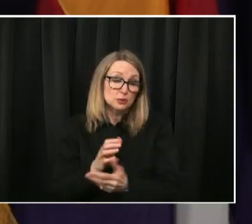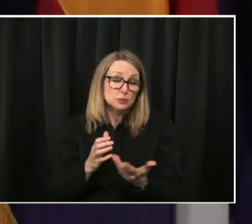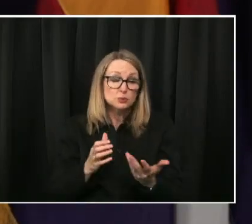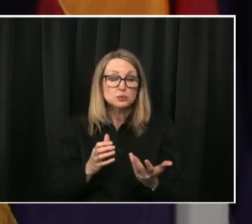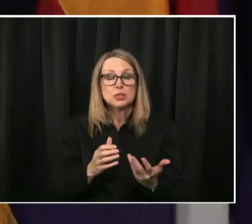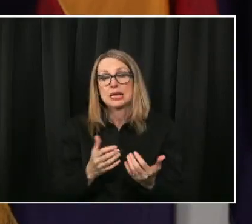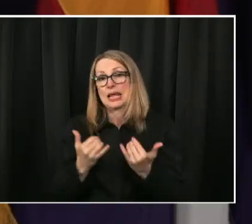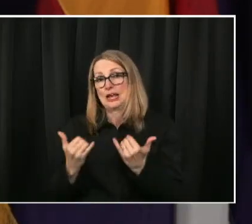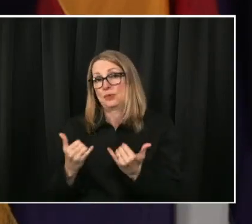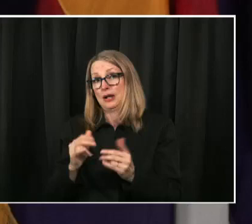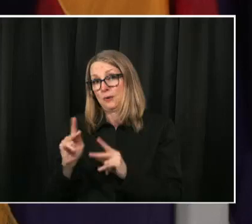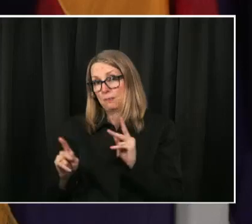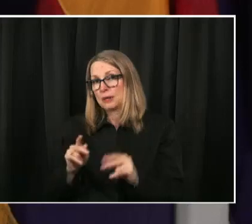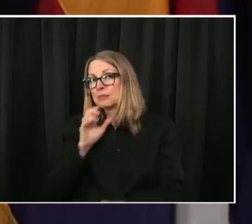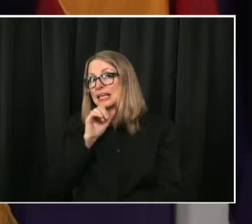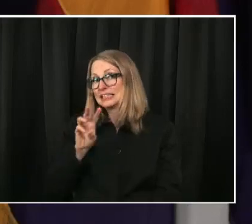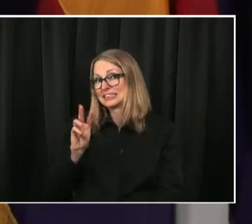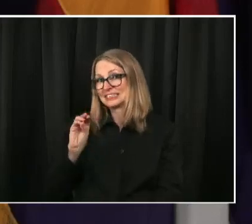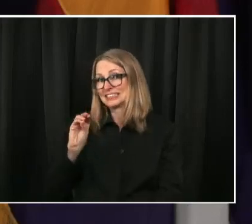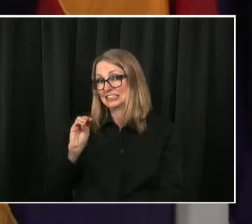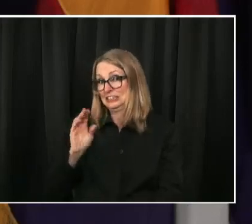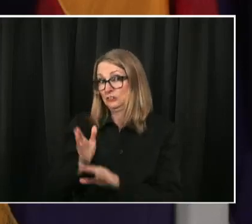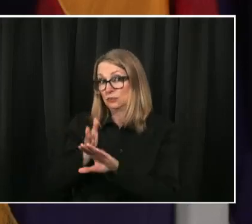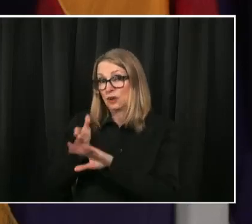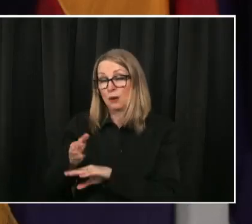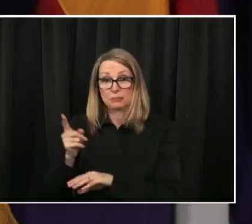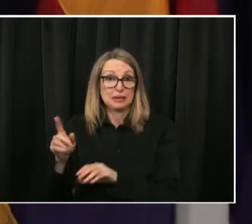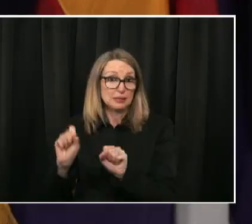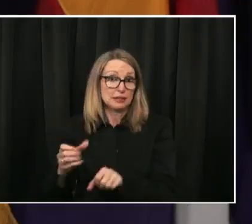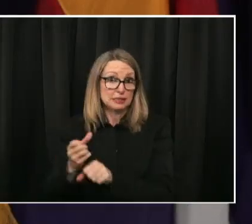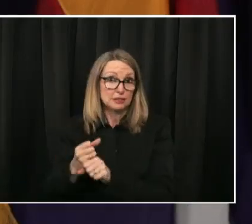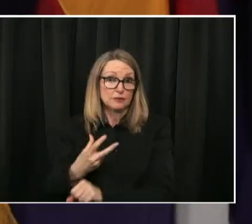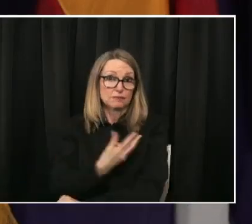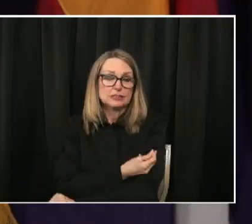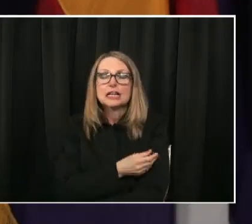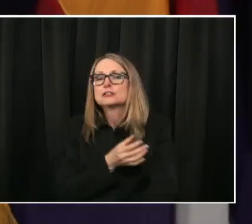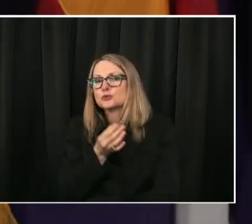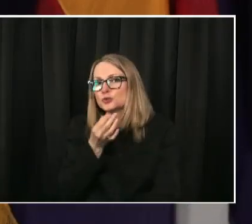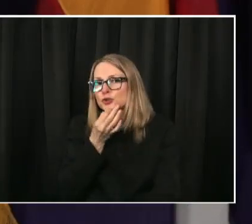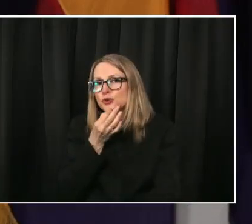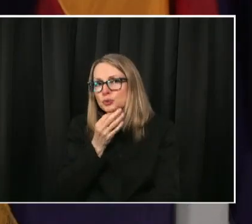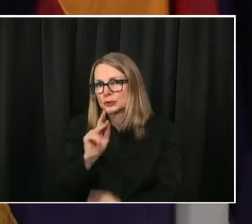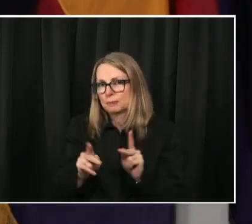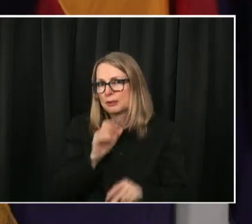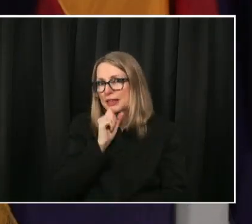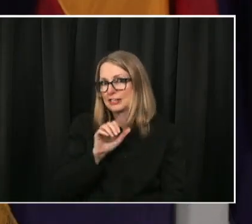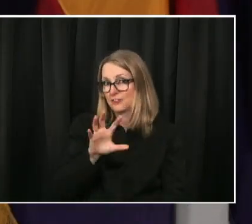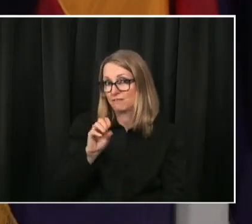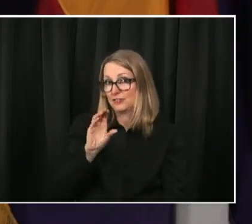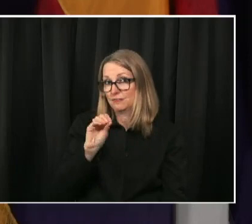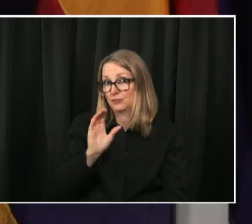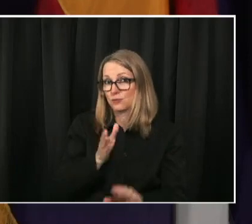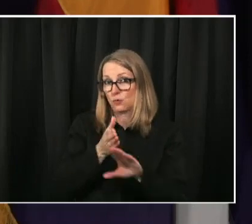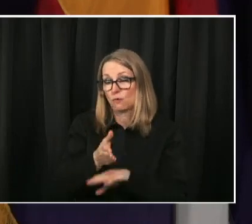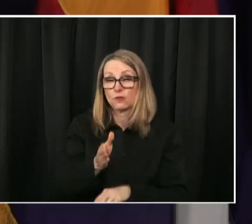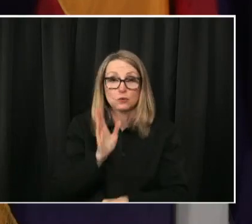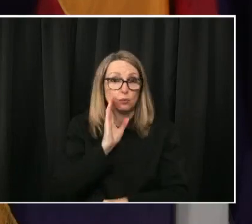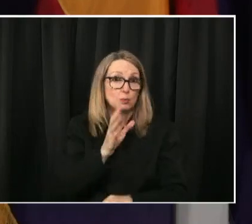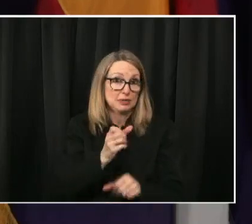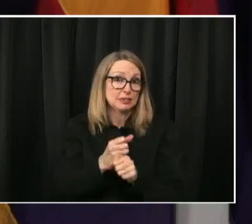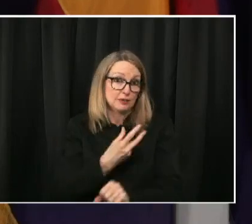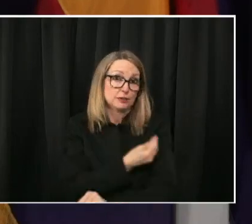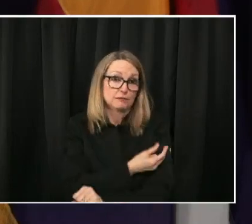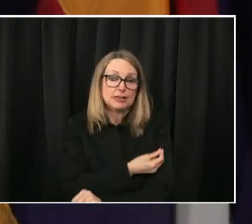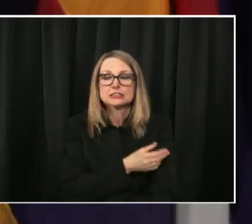and up is eligible, and in just 2 days, everybody 50 and up in Colorado will be eligible to be